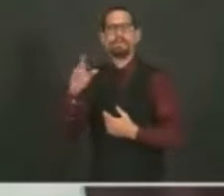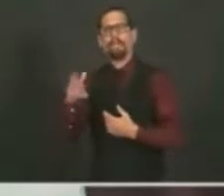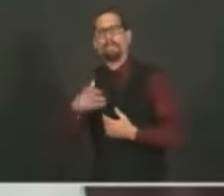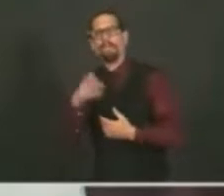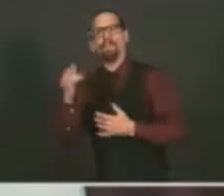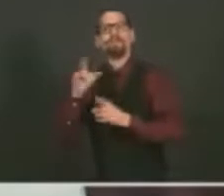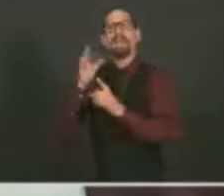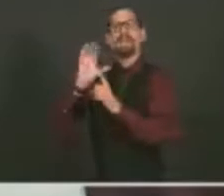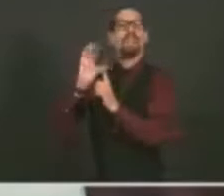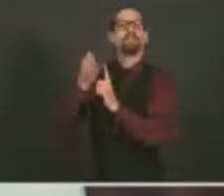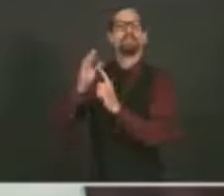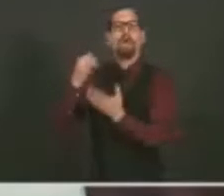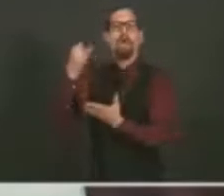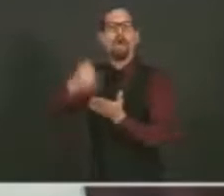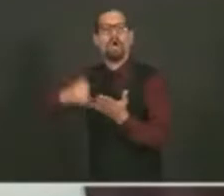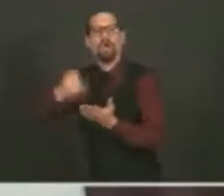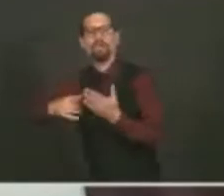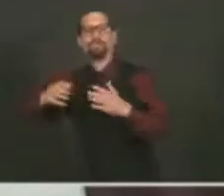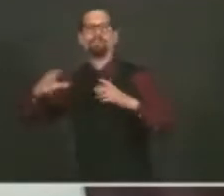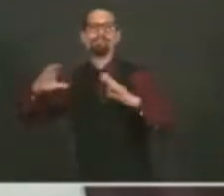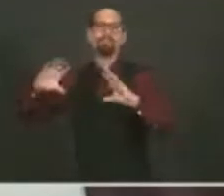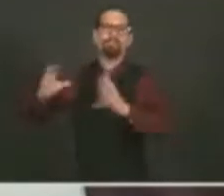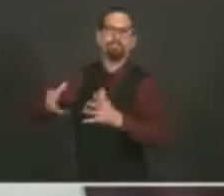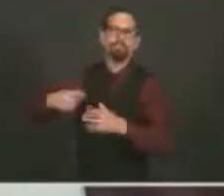culture and arts. And we just put it out